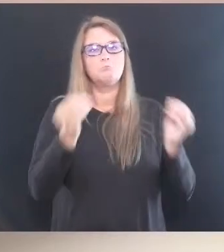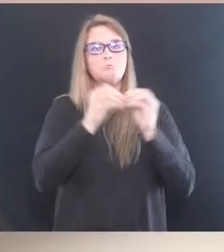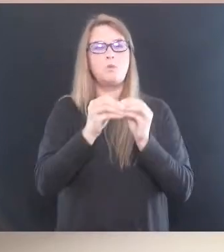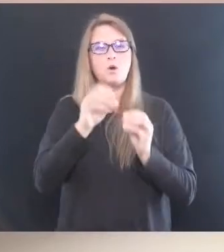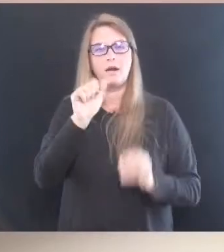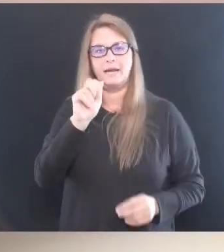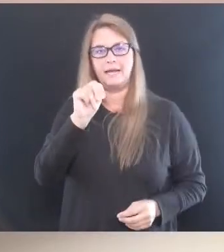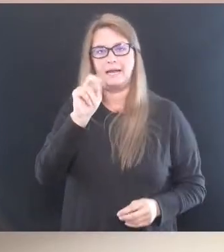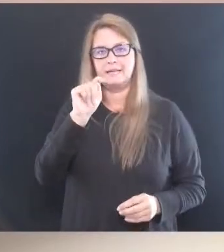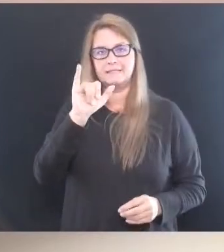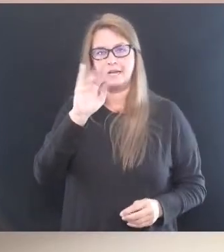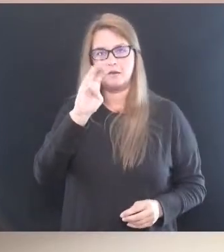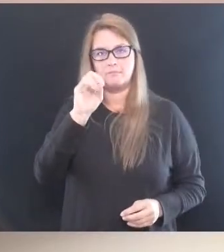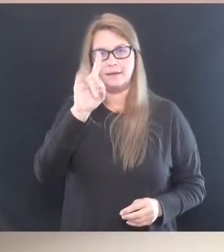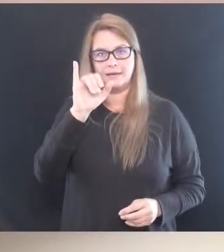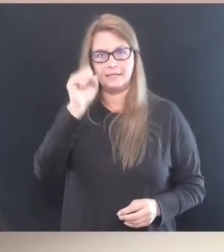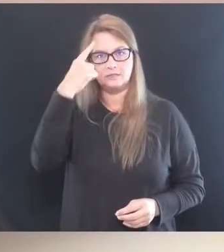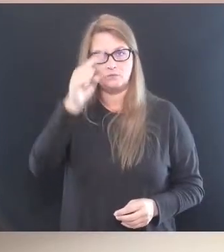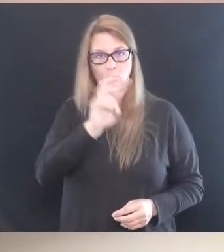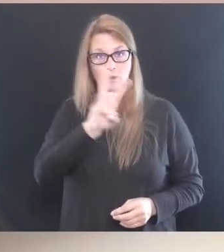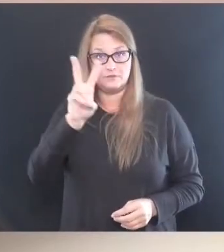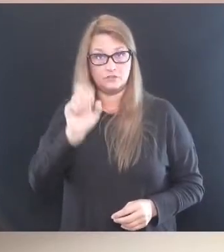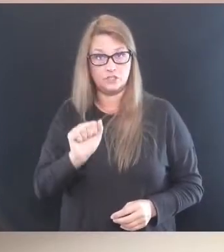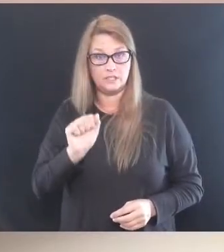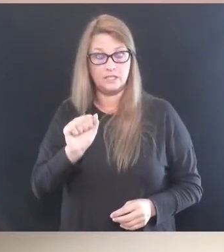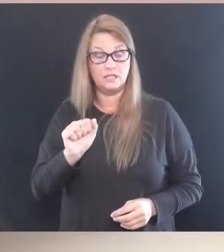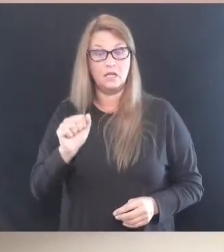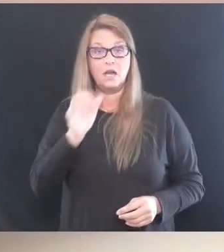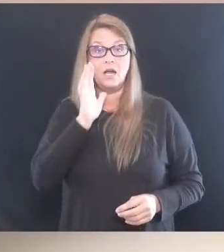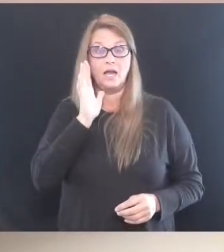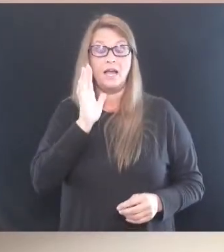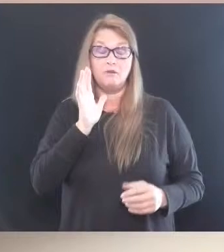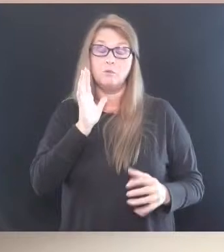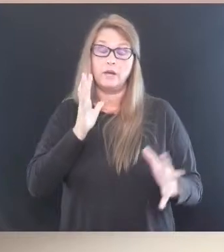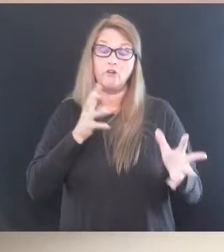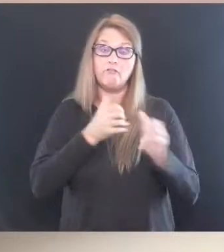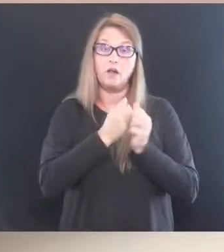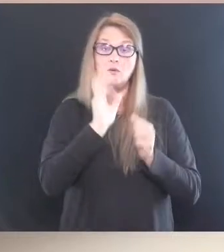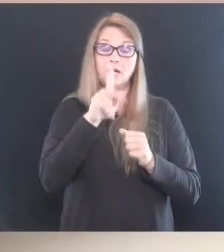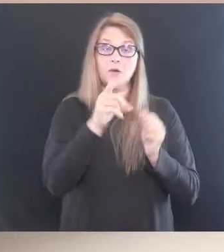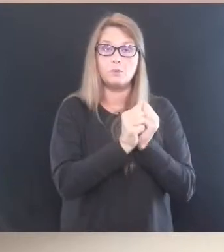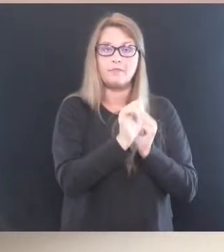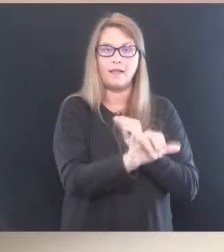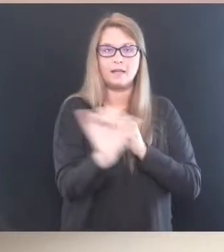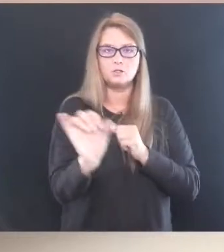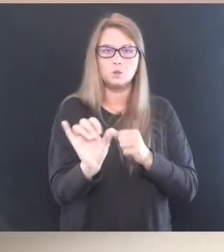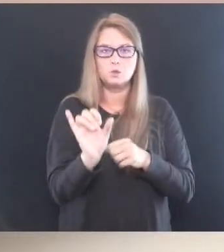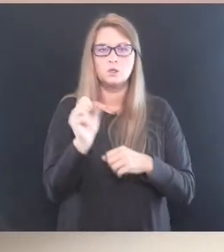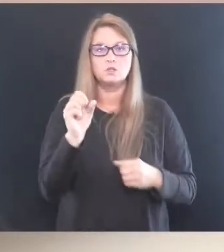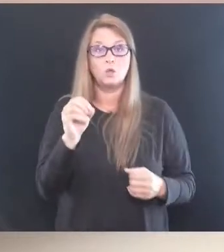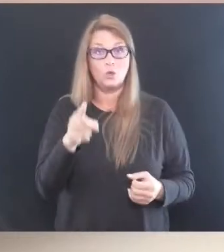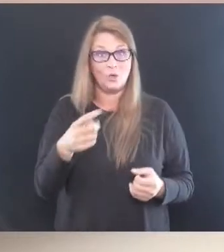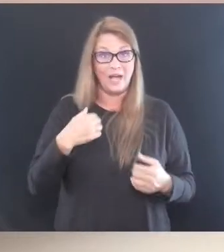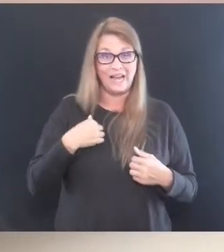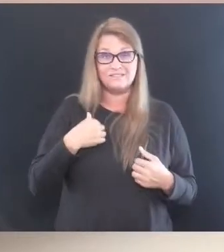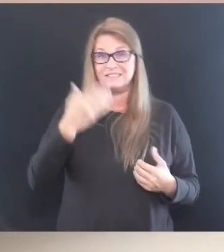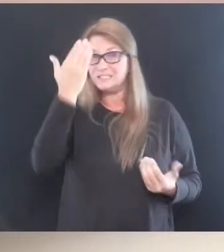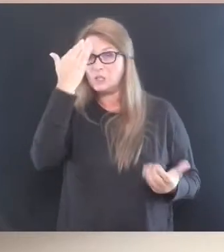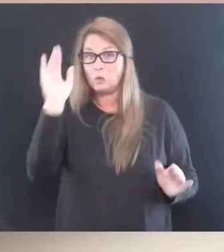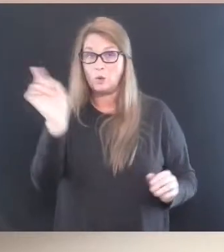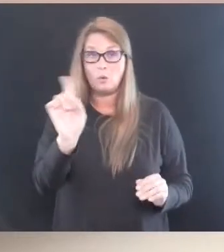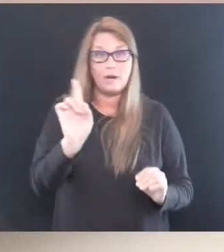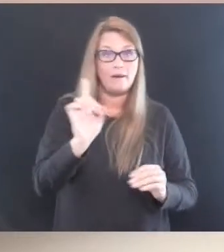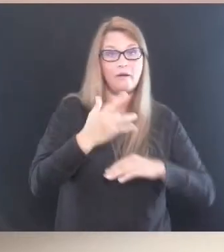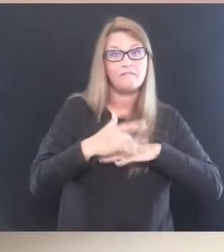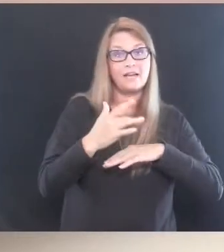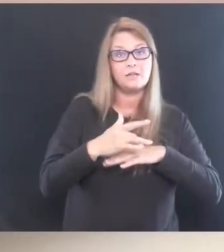state of West Virginia, and we are following up with that. So again, if you have an issue as to where that might be